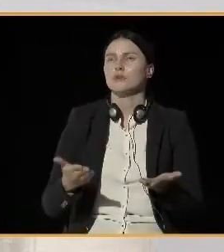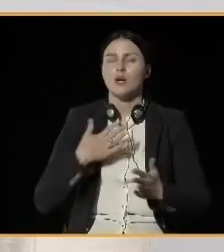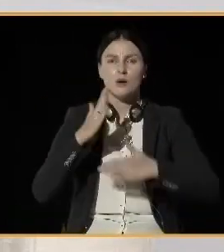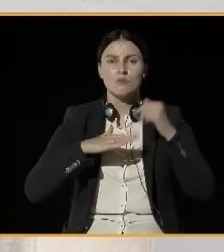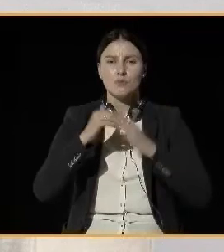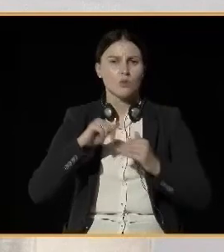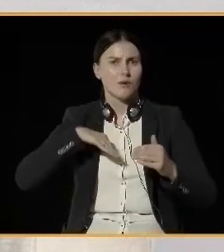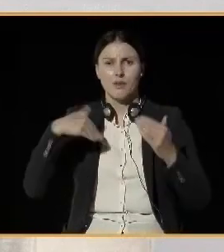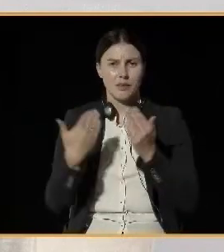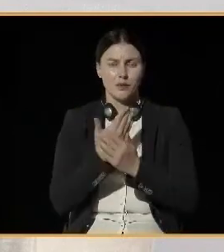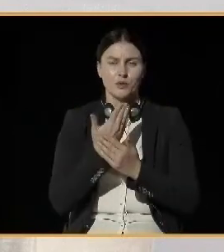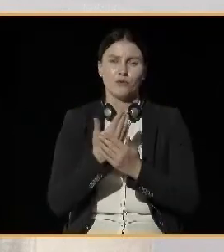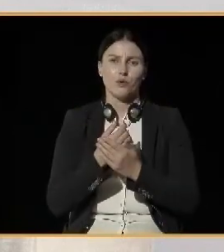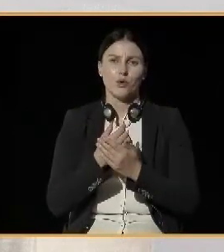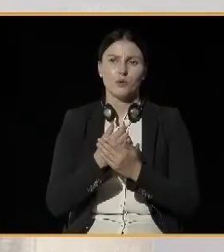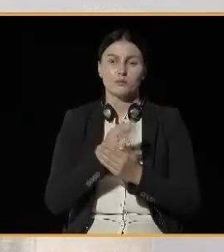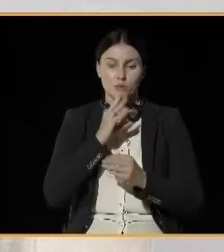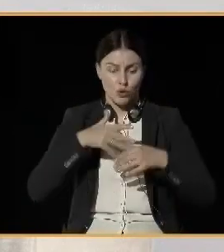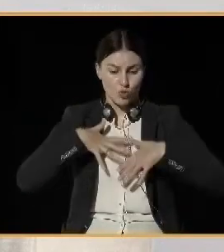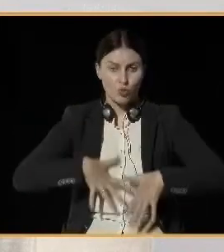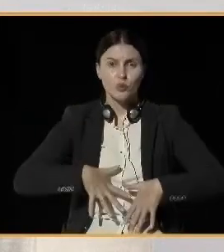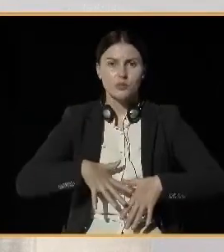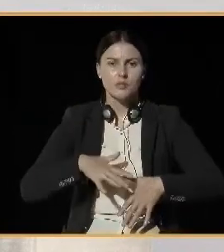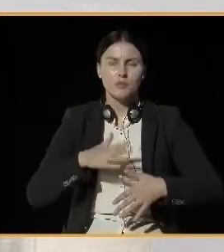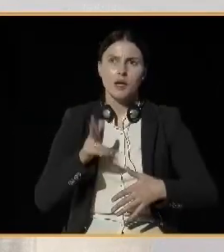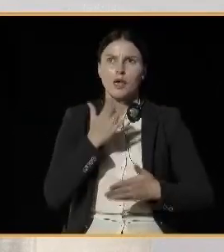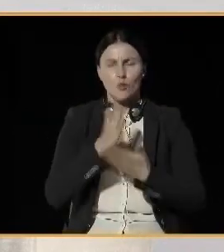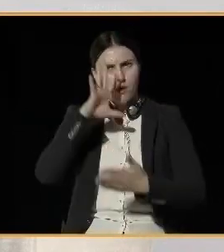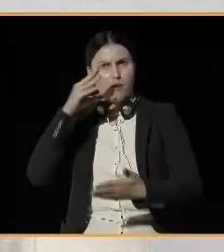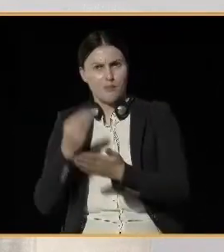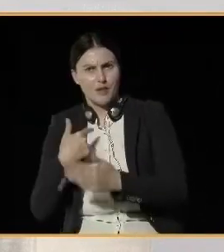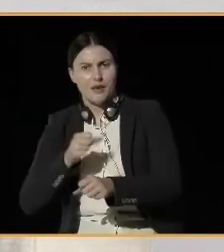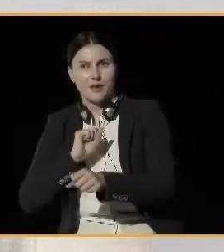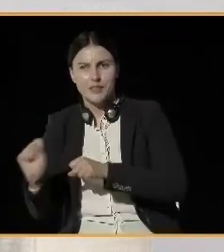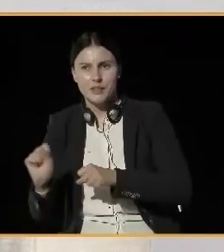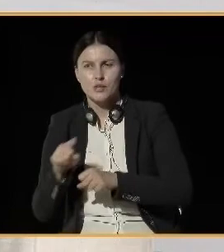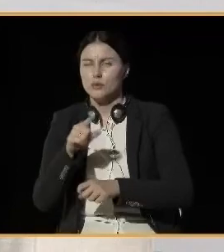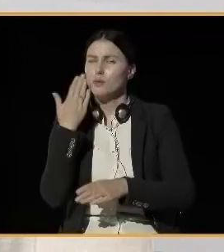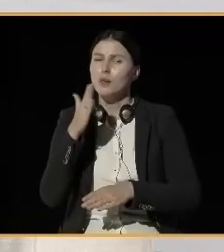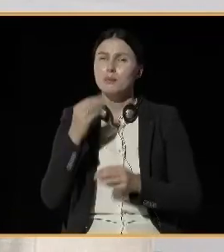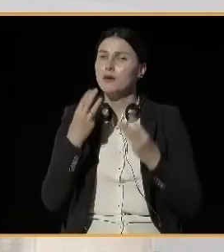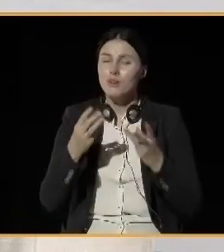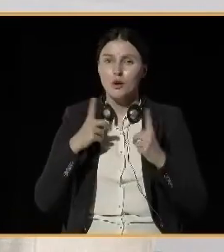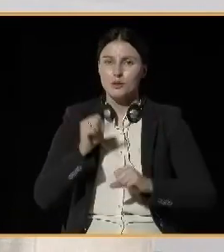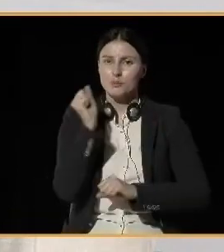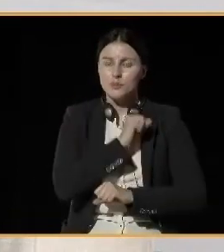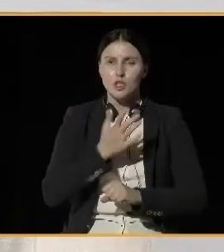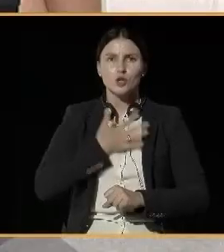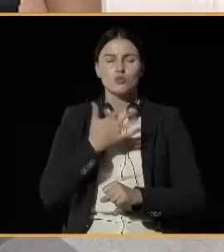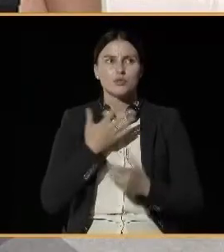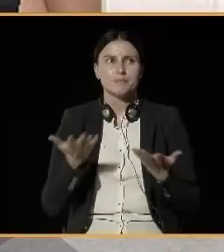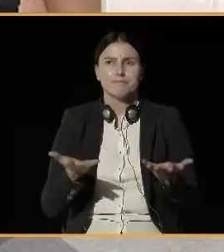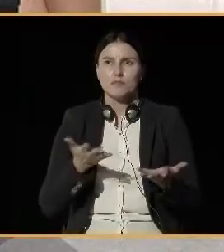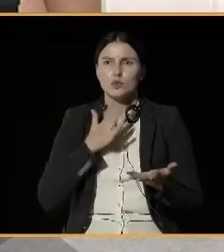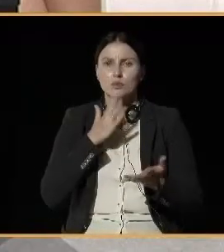grounds for this activity, is something that should be worth our while. And what is also important is that